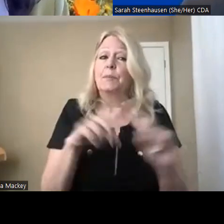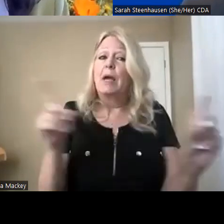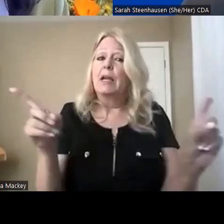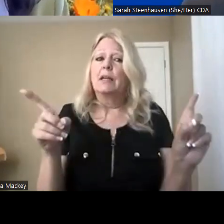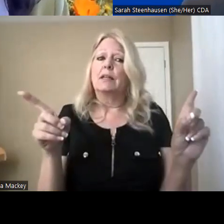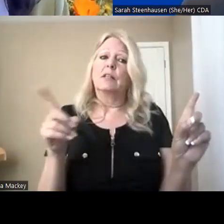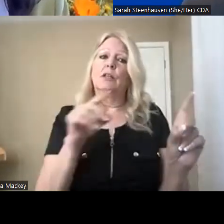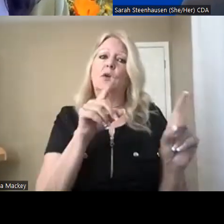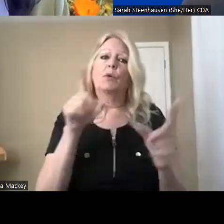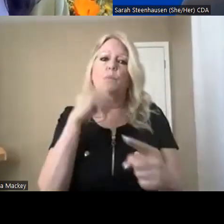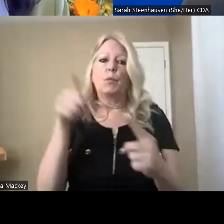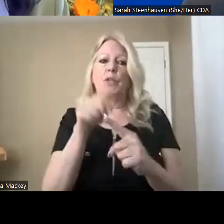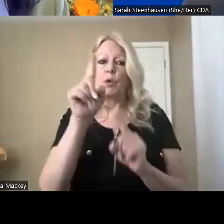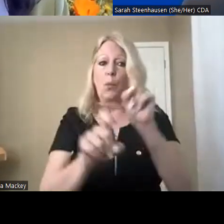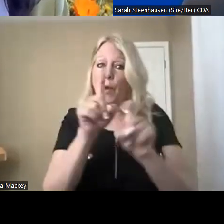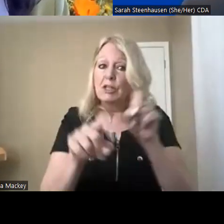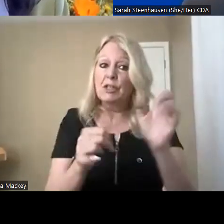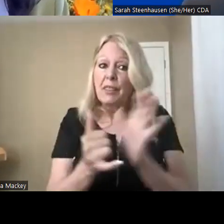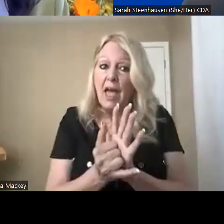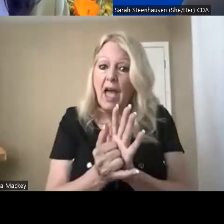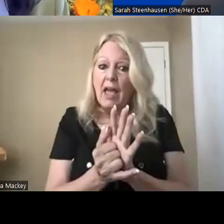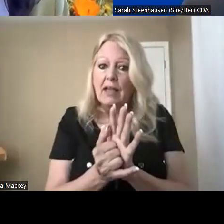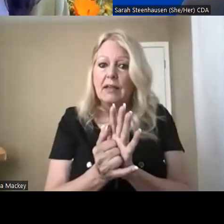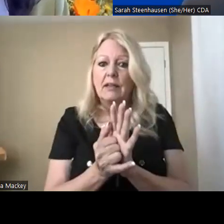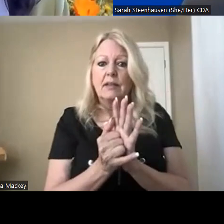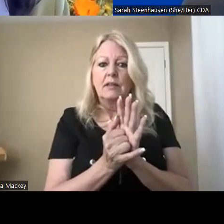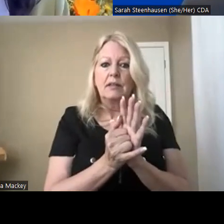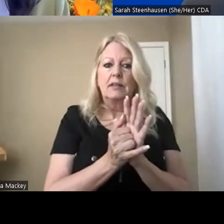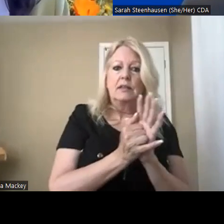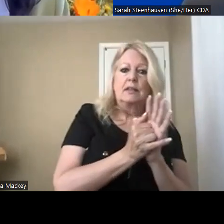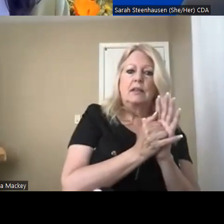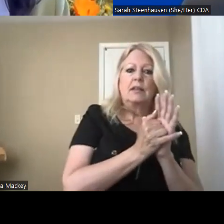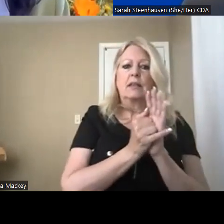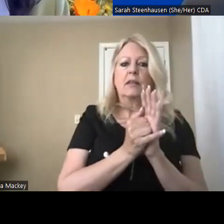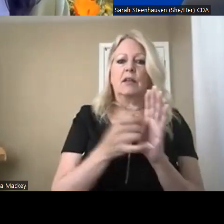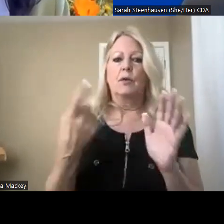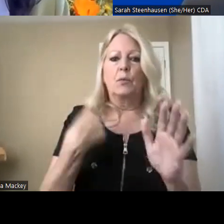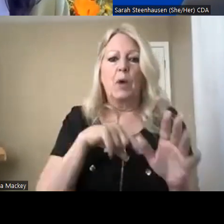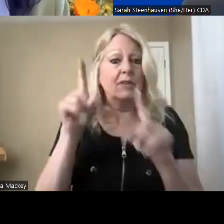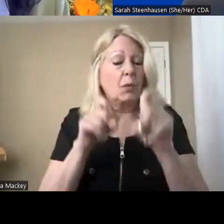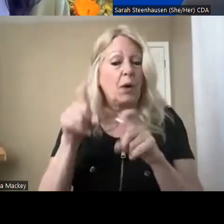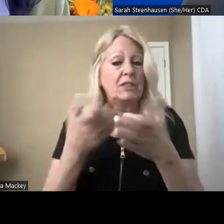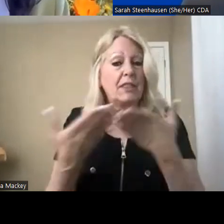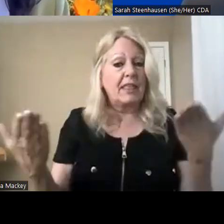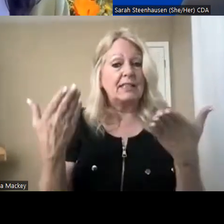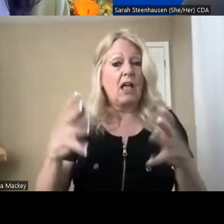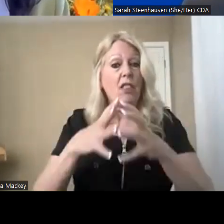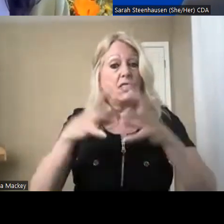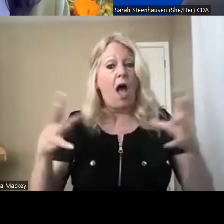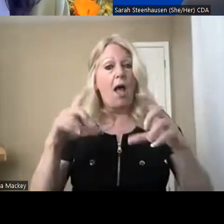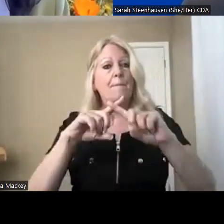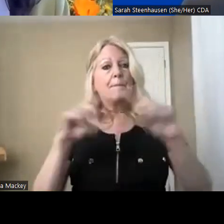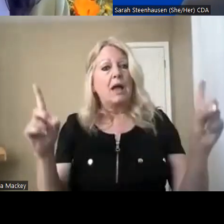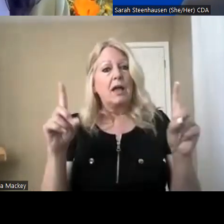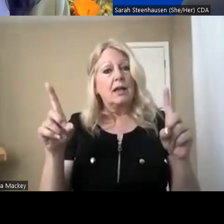this, like my staff question things a lot and I try to find an answer for it. But a lot of times when